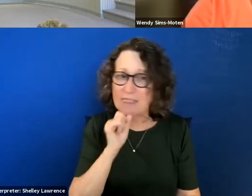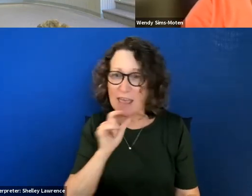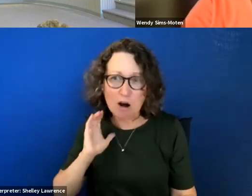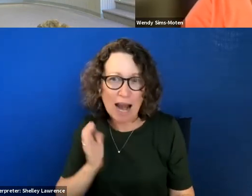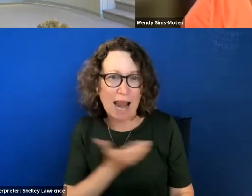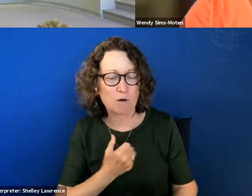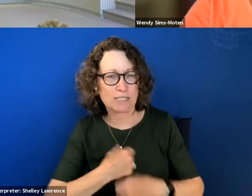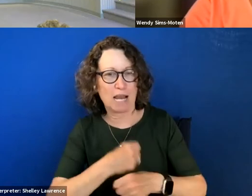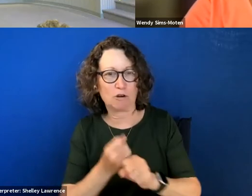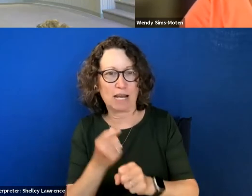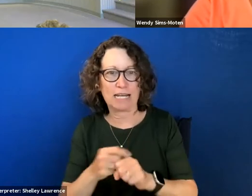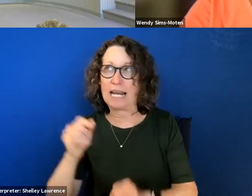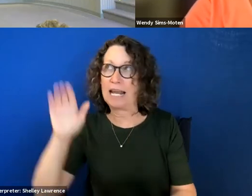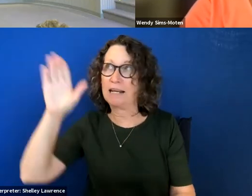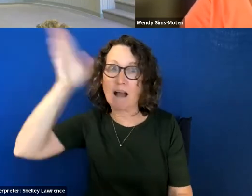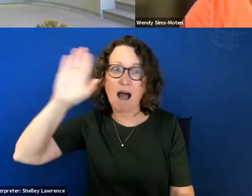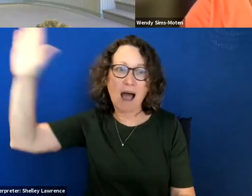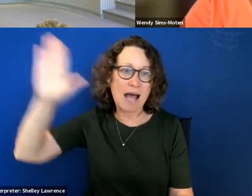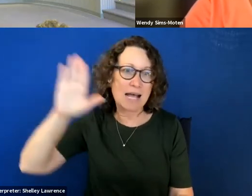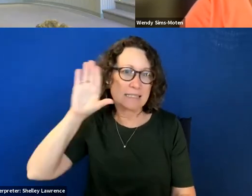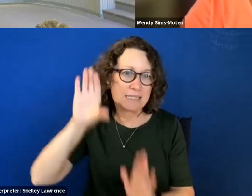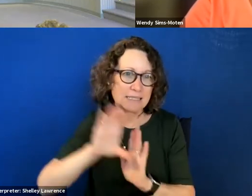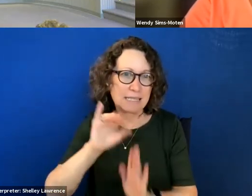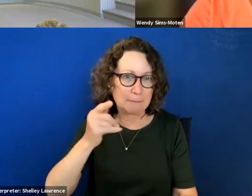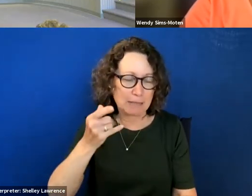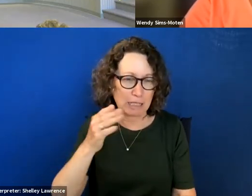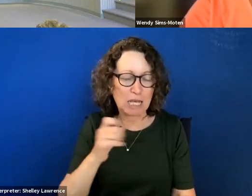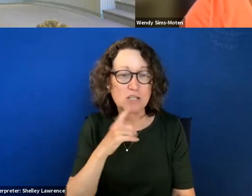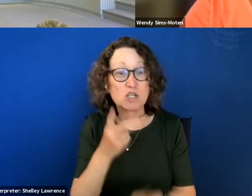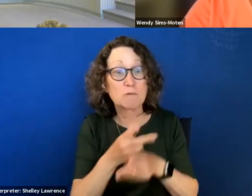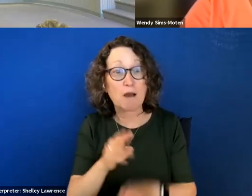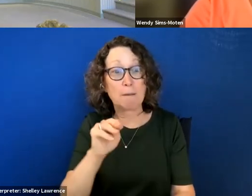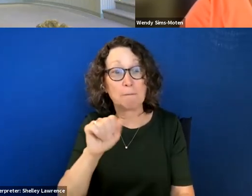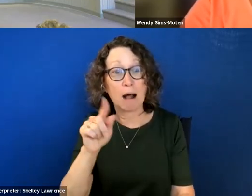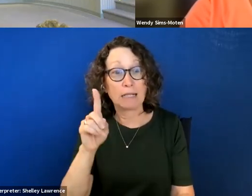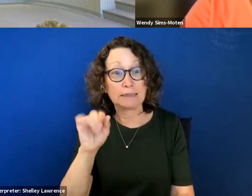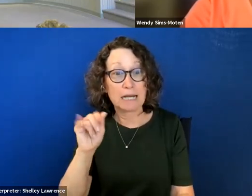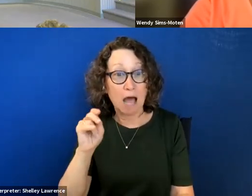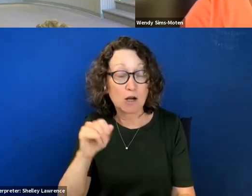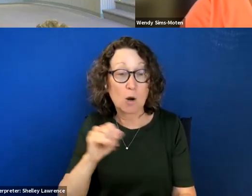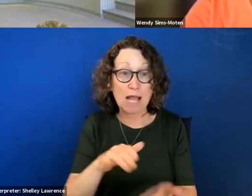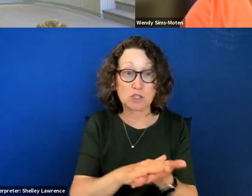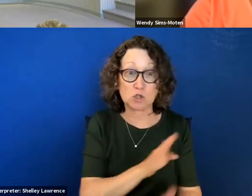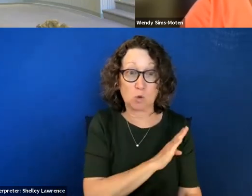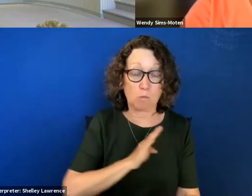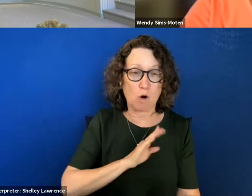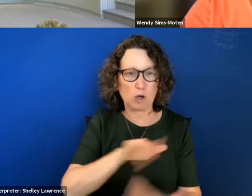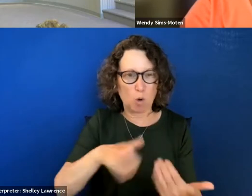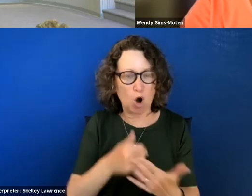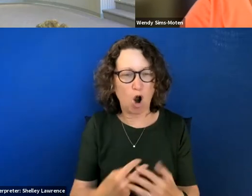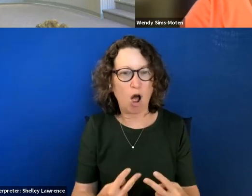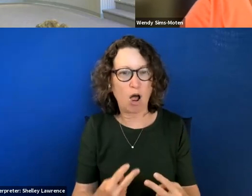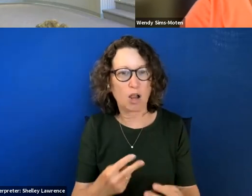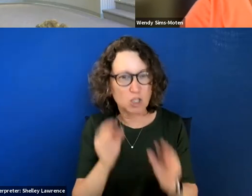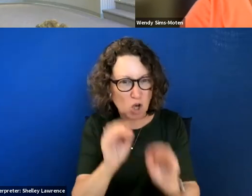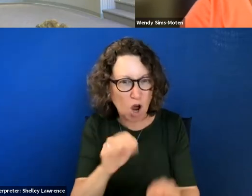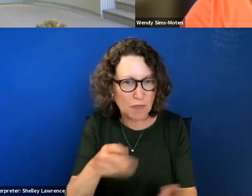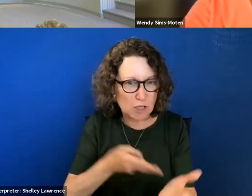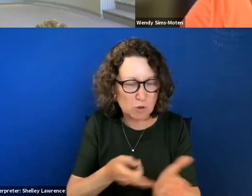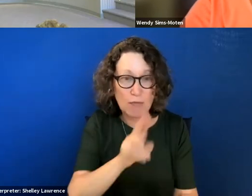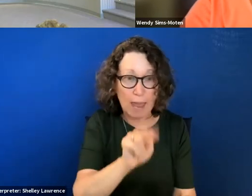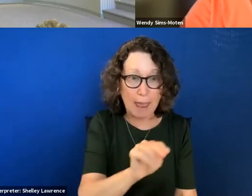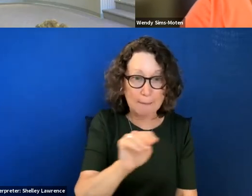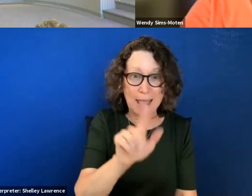and created in the image of God. To Supervisor Maldonado and the school board, you are all taught the truth.